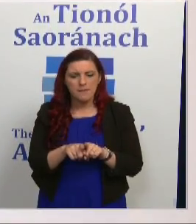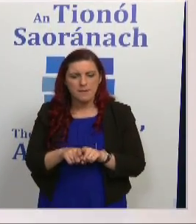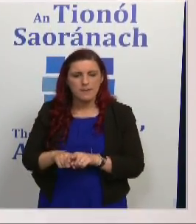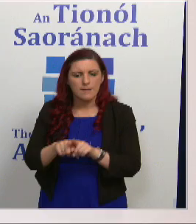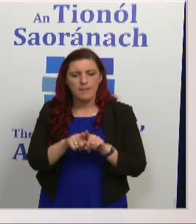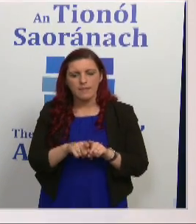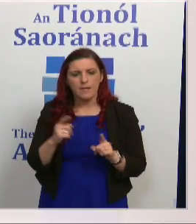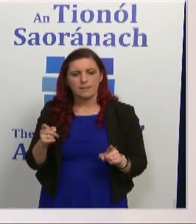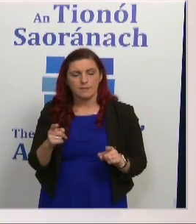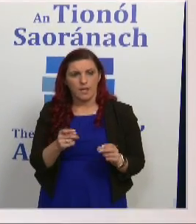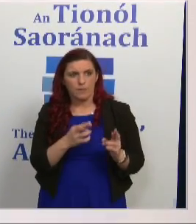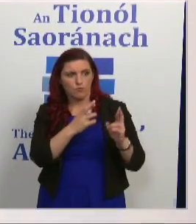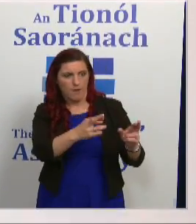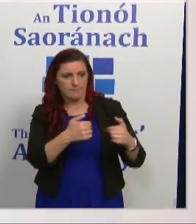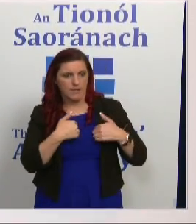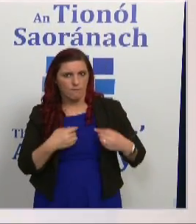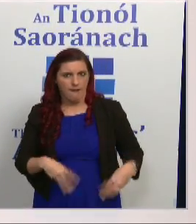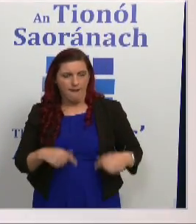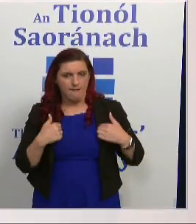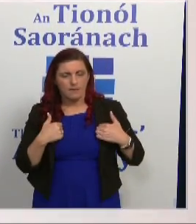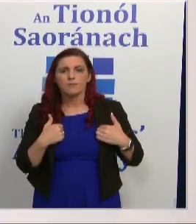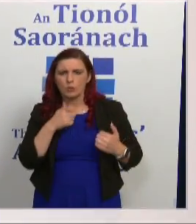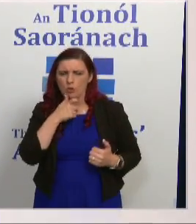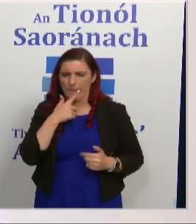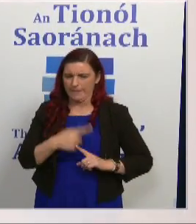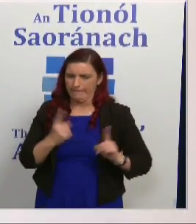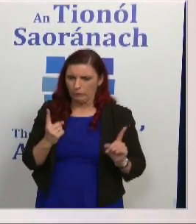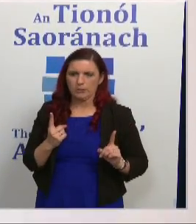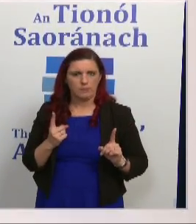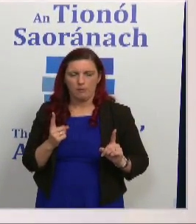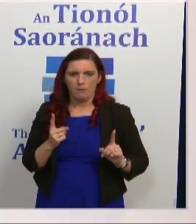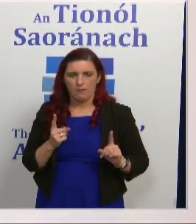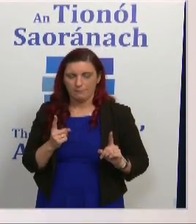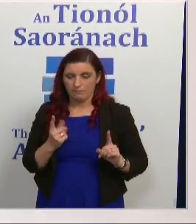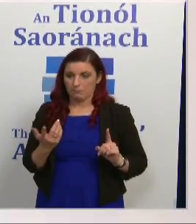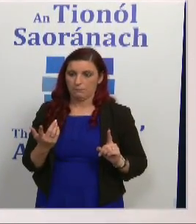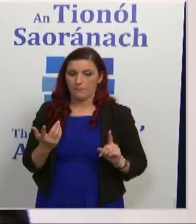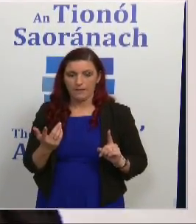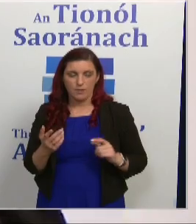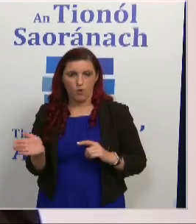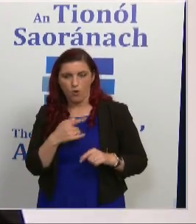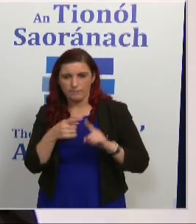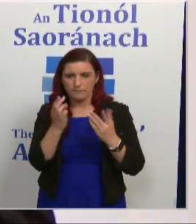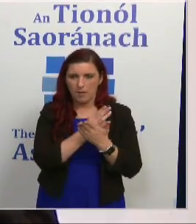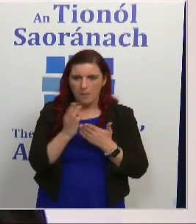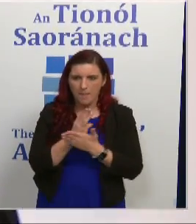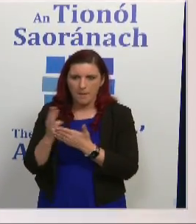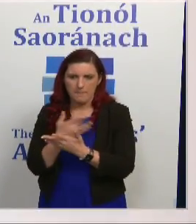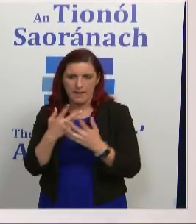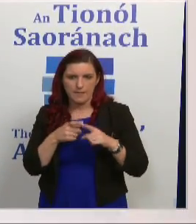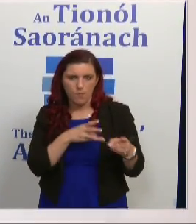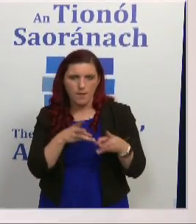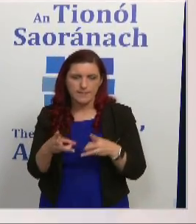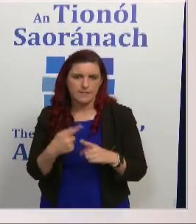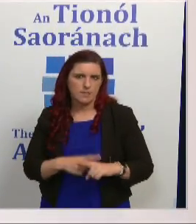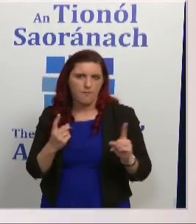his defence, he was right and I was wrong. Dublin is different, and all of it, in its many parts, is different, and that's why you get the